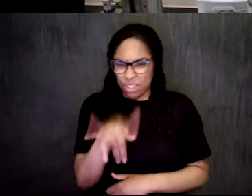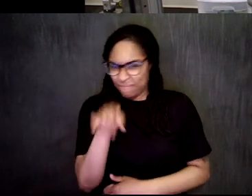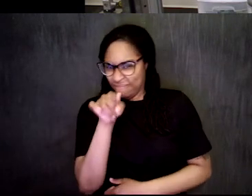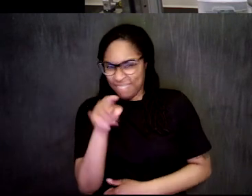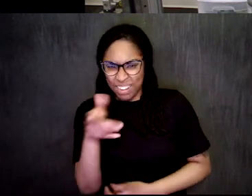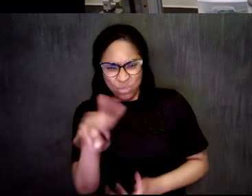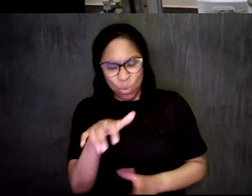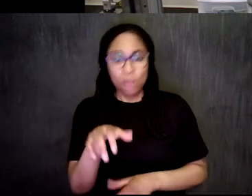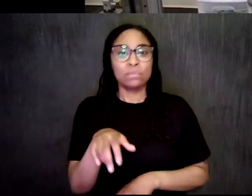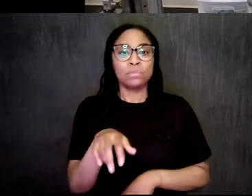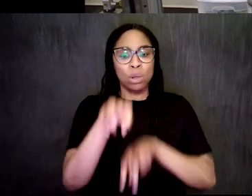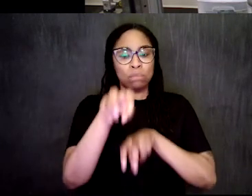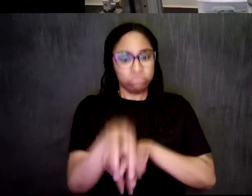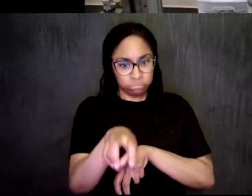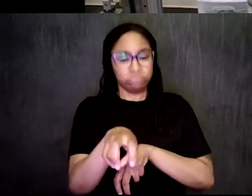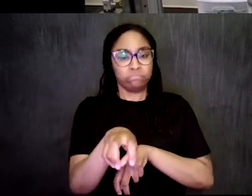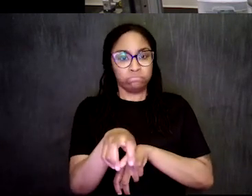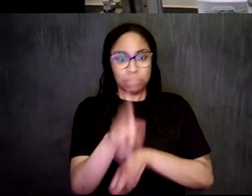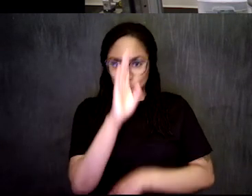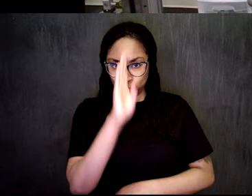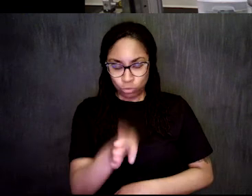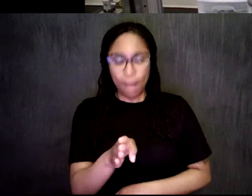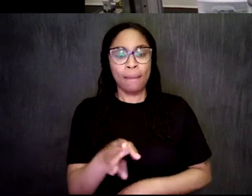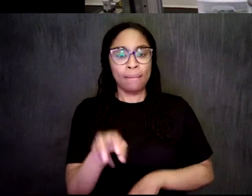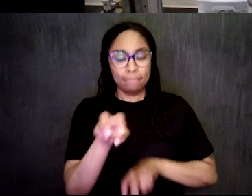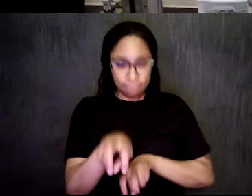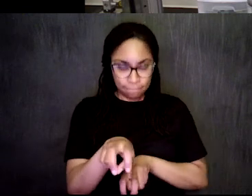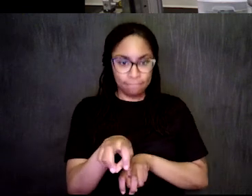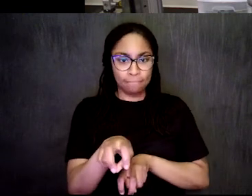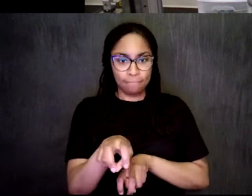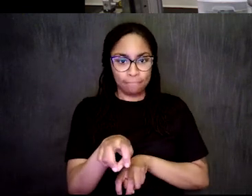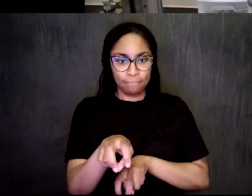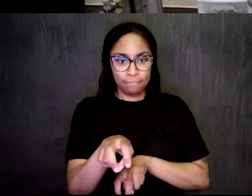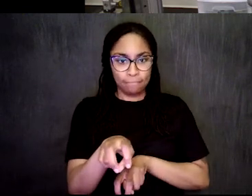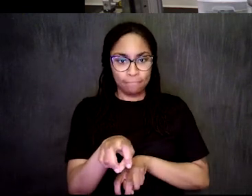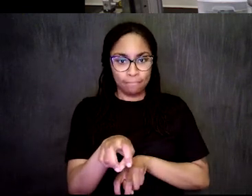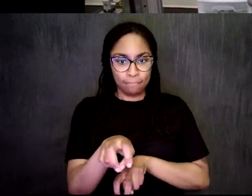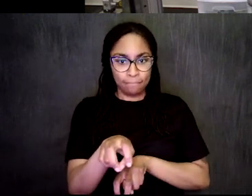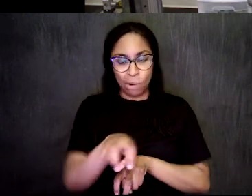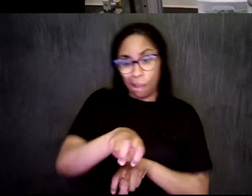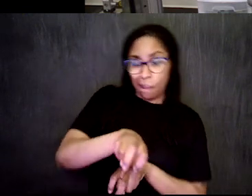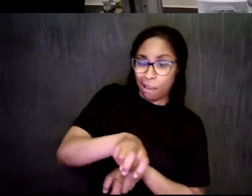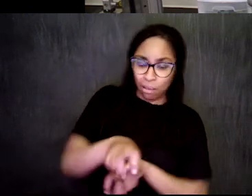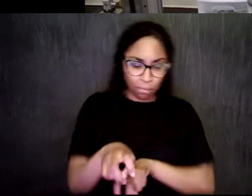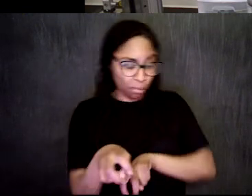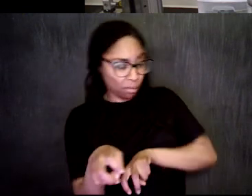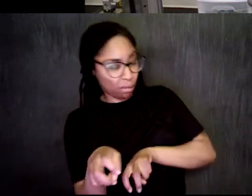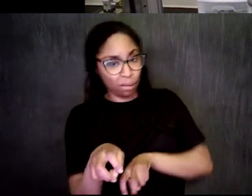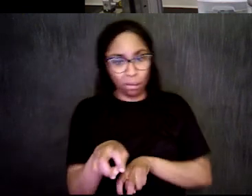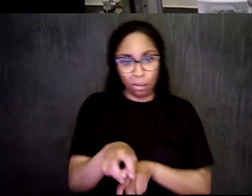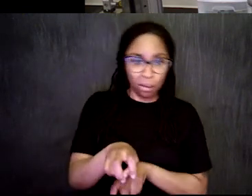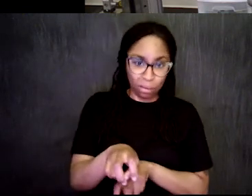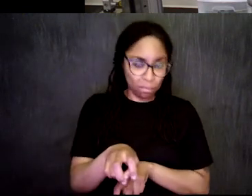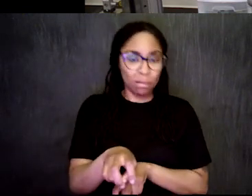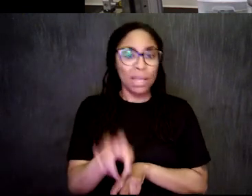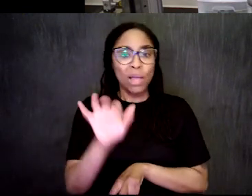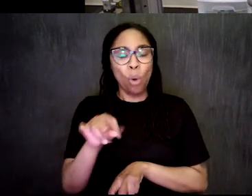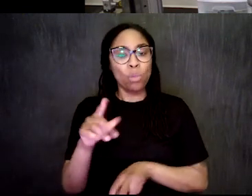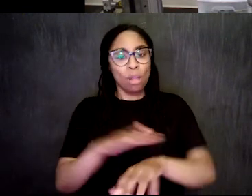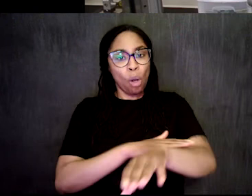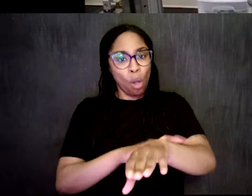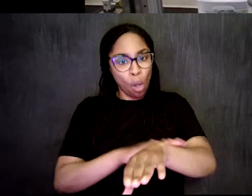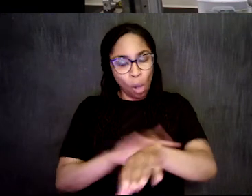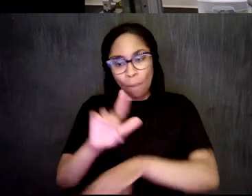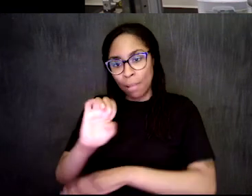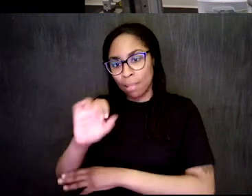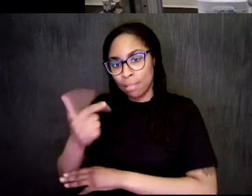the spine when you reach out. You wanna try to keep your spine as still as possible and only have your